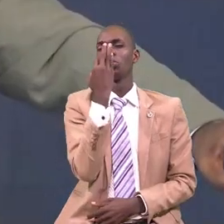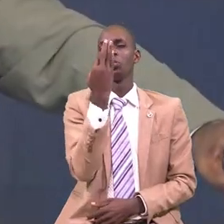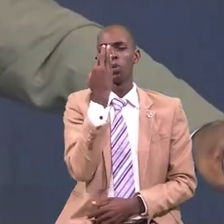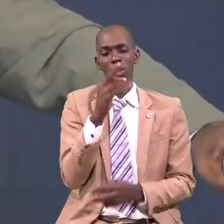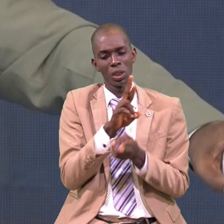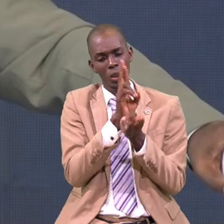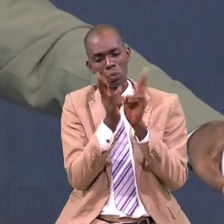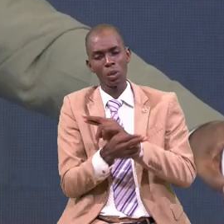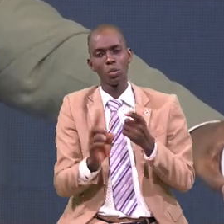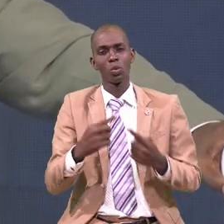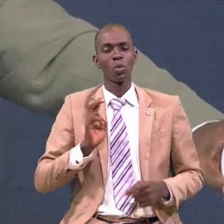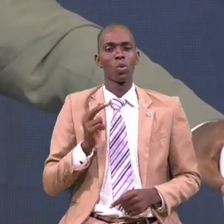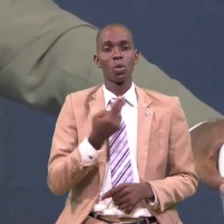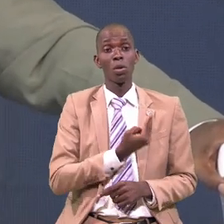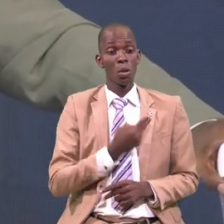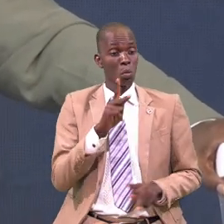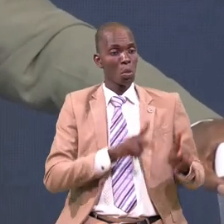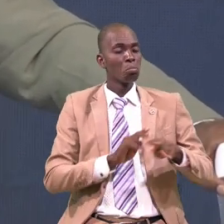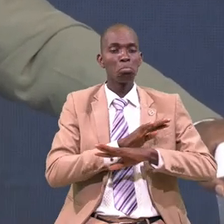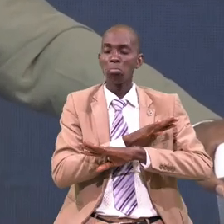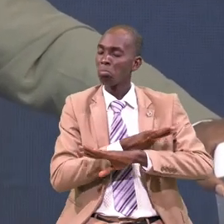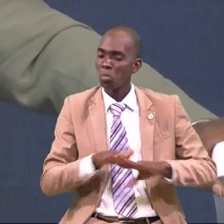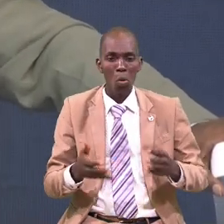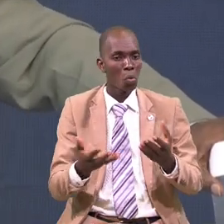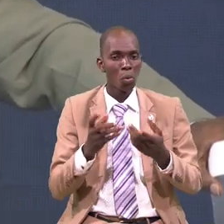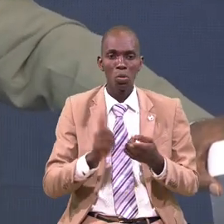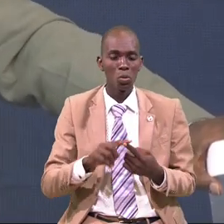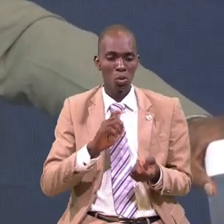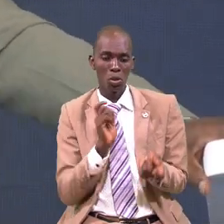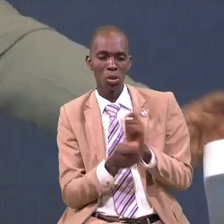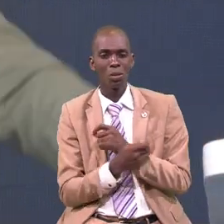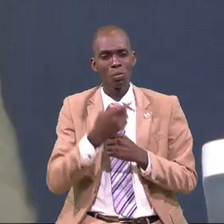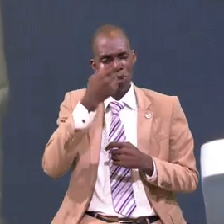they don't want to change. They don't want to repent. They are angry at the preacher.